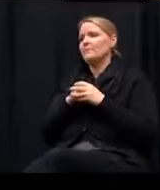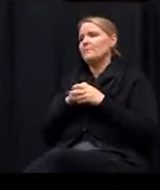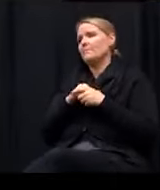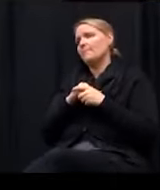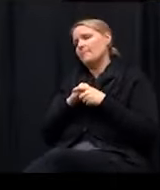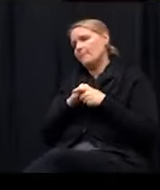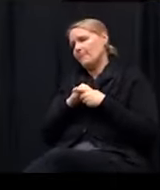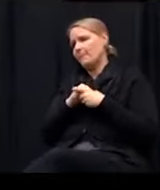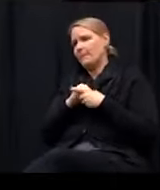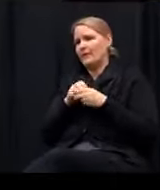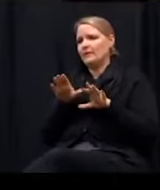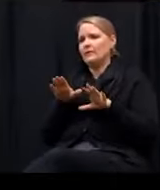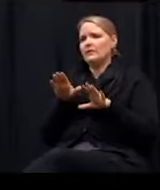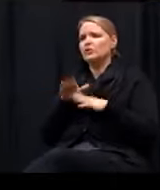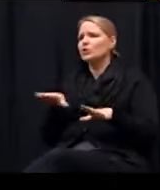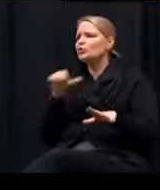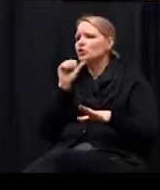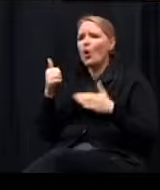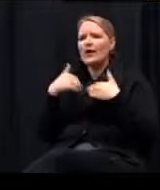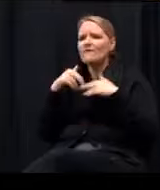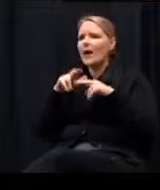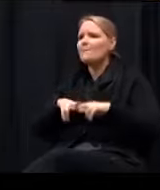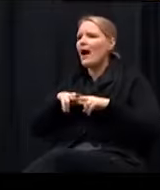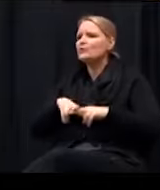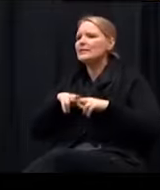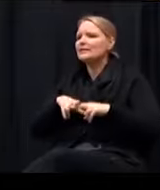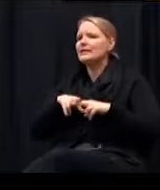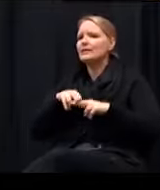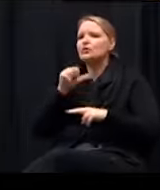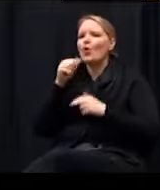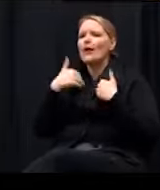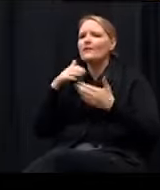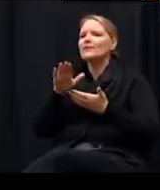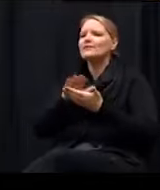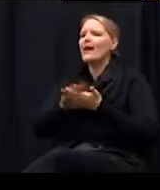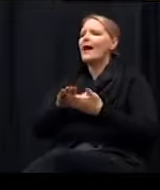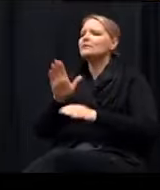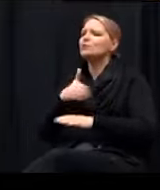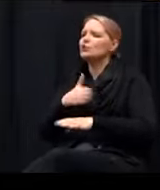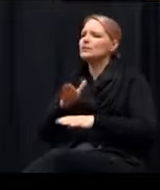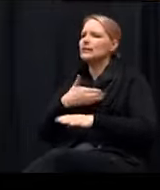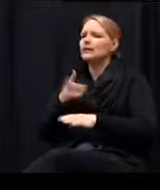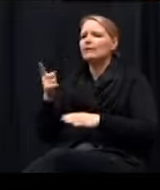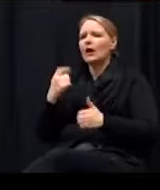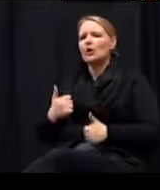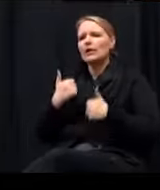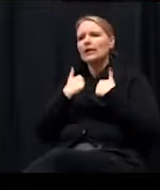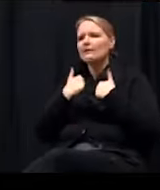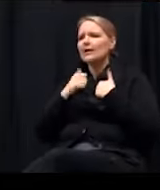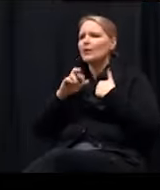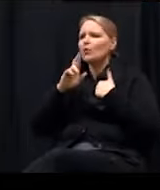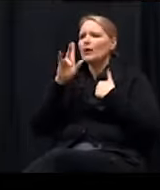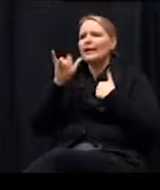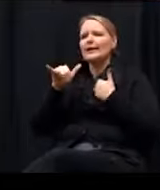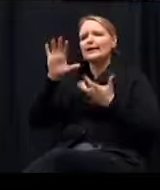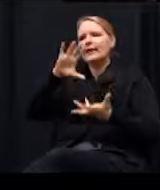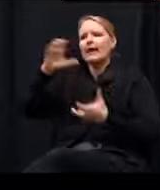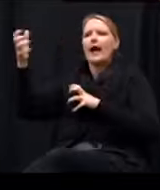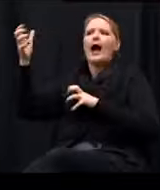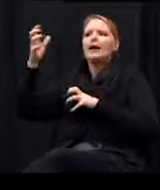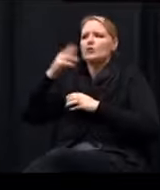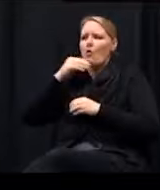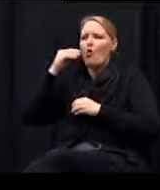children, they don't have a bouncy seat, they don't have nice music, they don't have, I mean, they're living in a really chaotic home, and